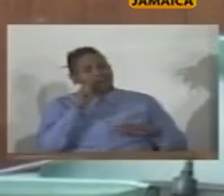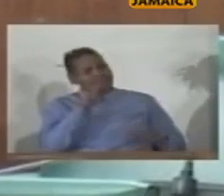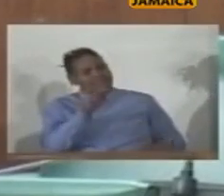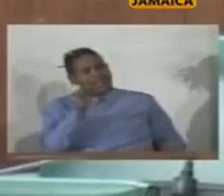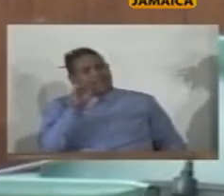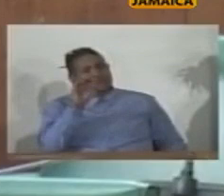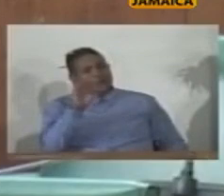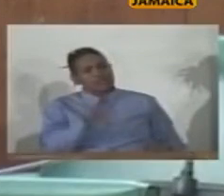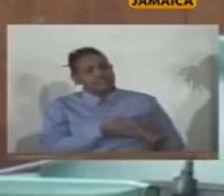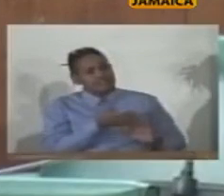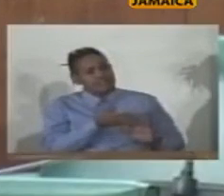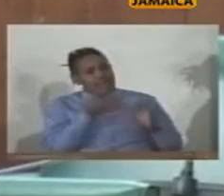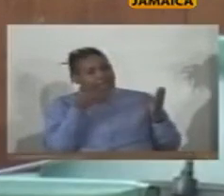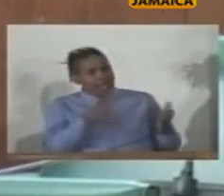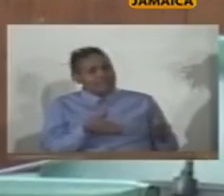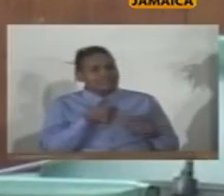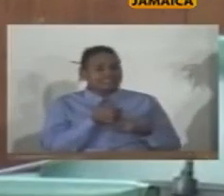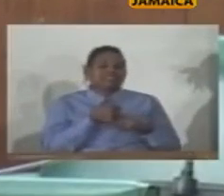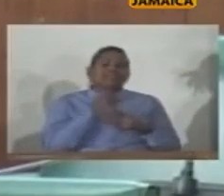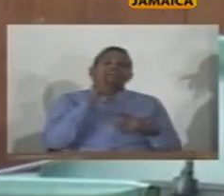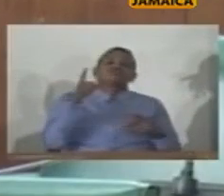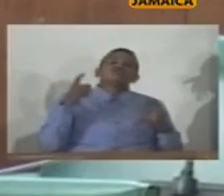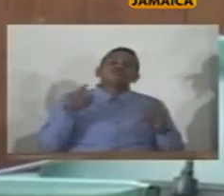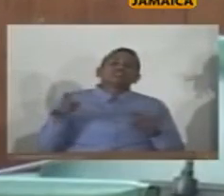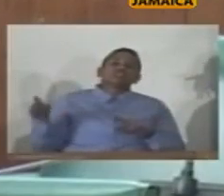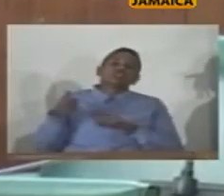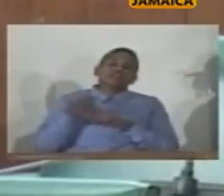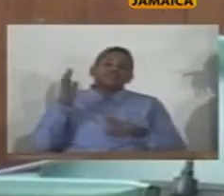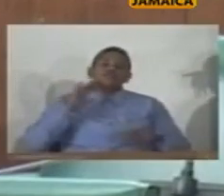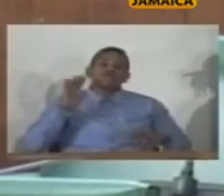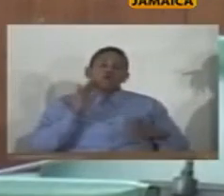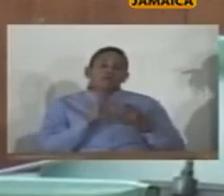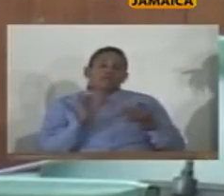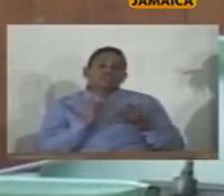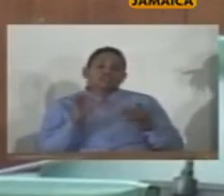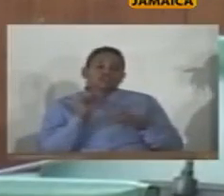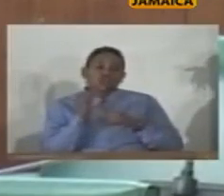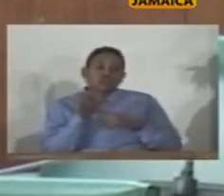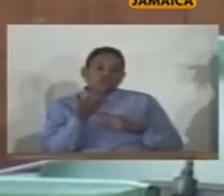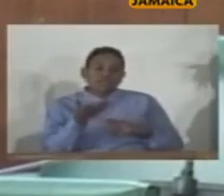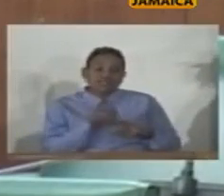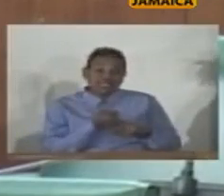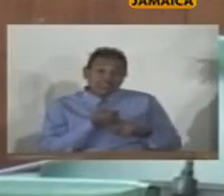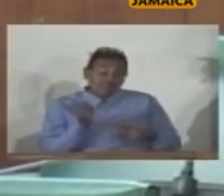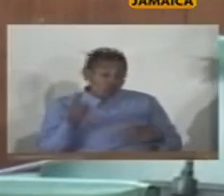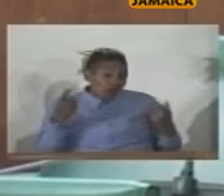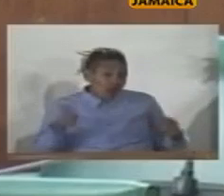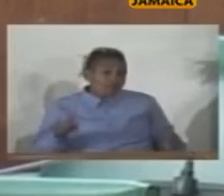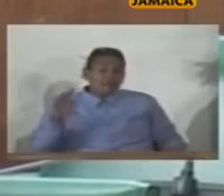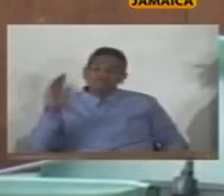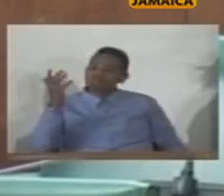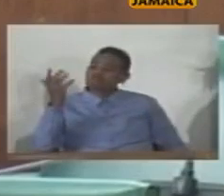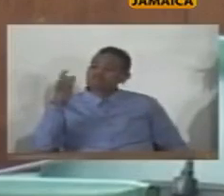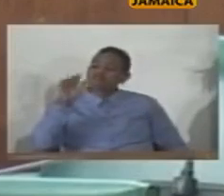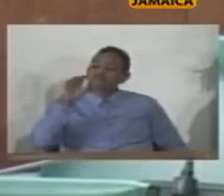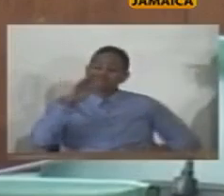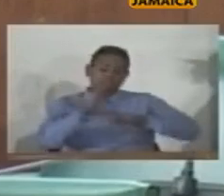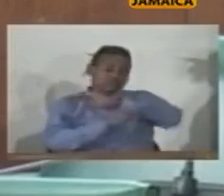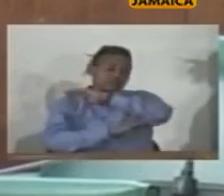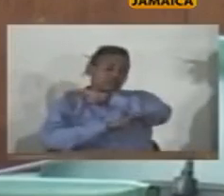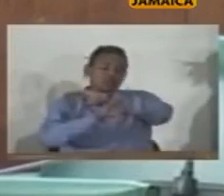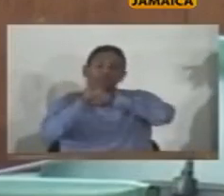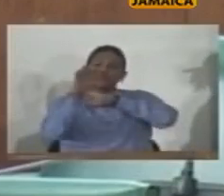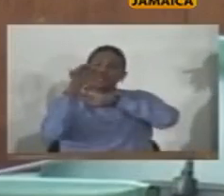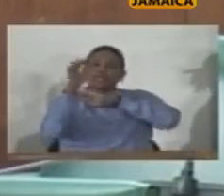public emergency existed as a result of the aforementioned circumstances. And whereas on the 5th day of September 2019,